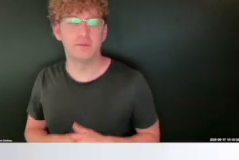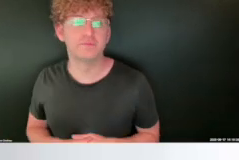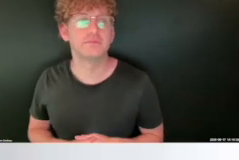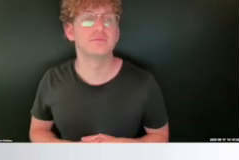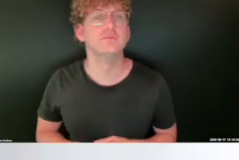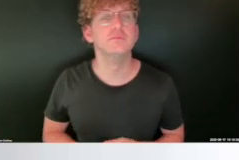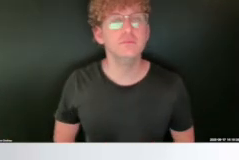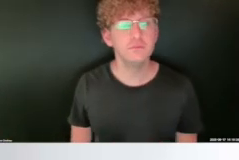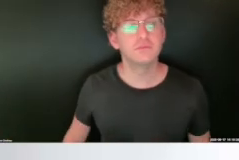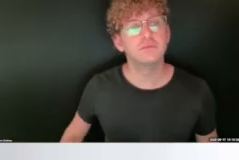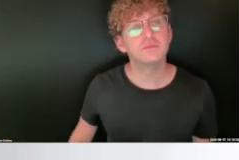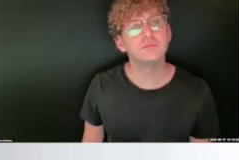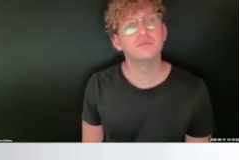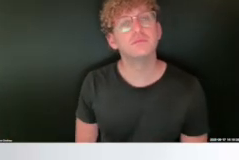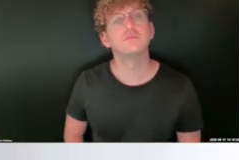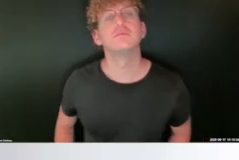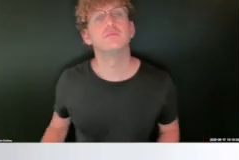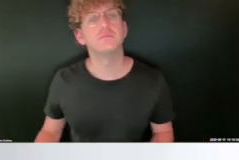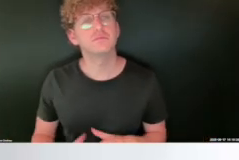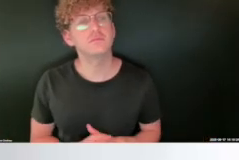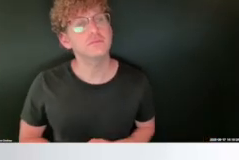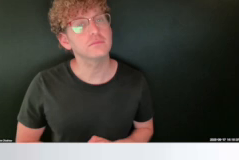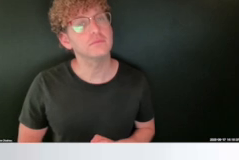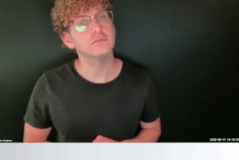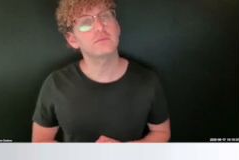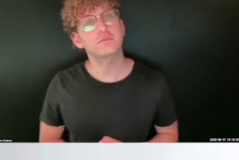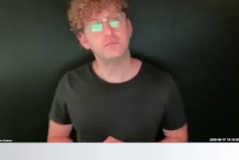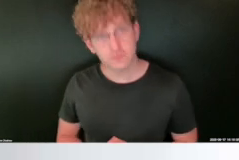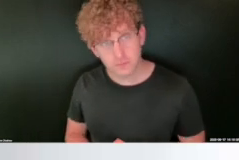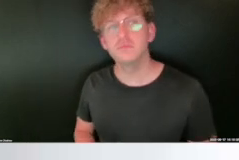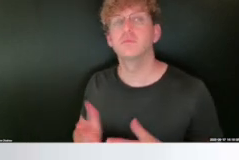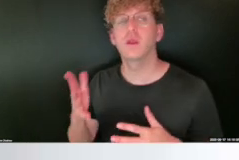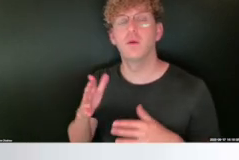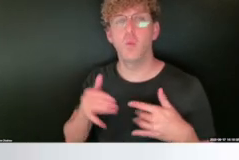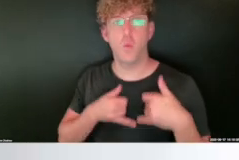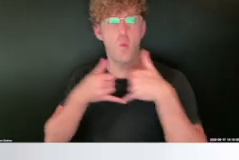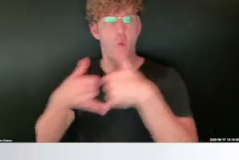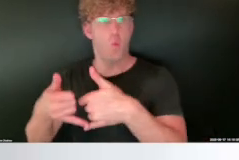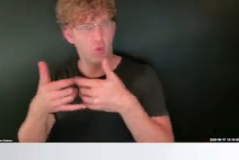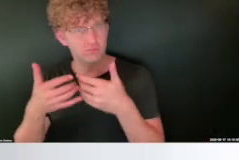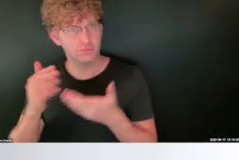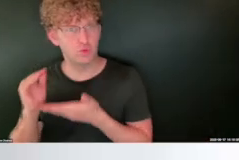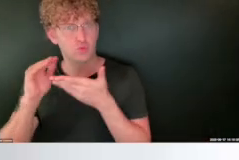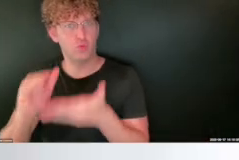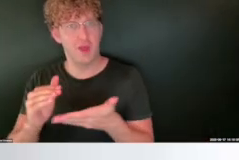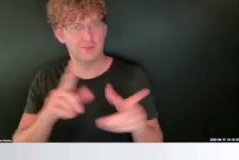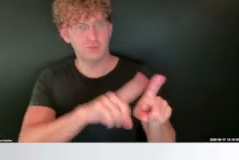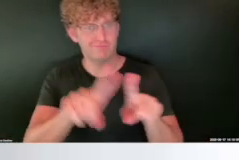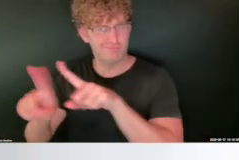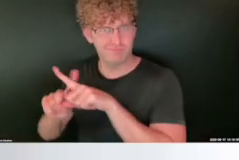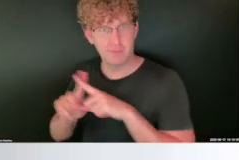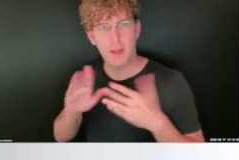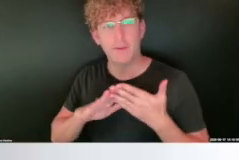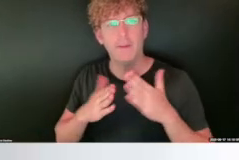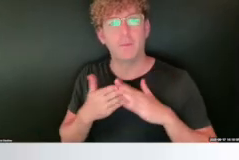CARB has awarded grants to a variety of community-led transportation planning efforts across California. The first 7